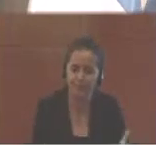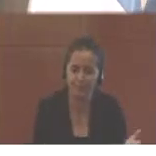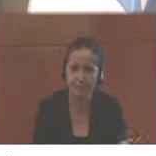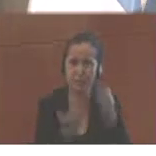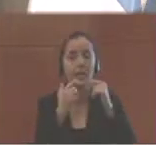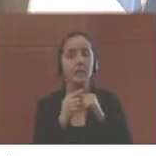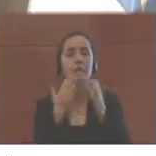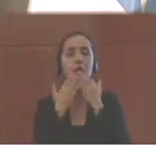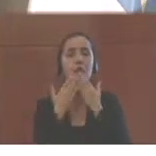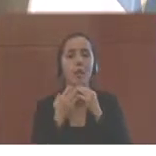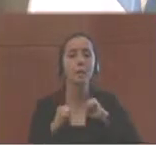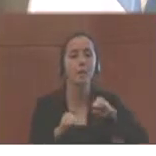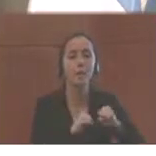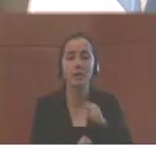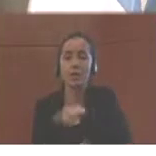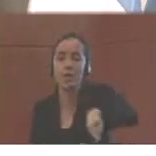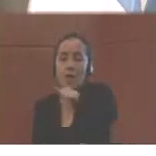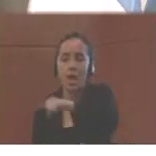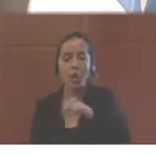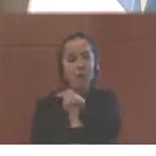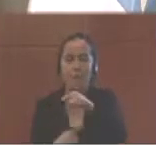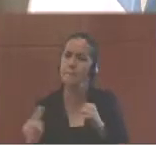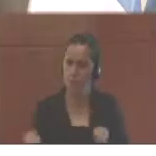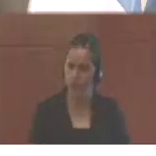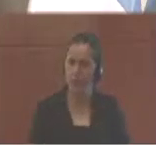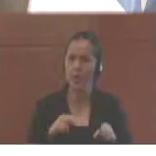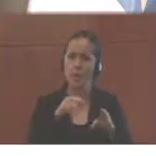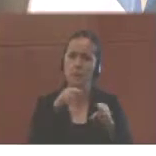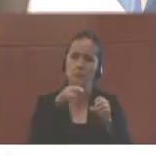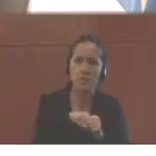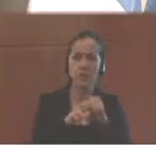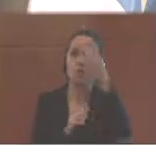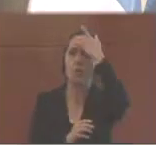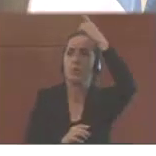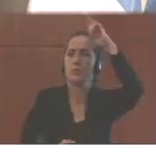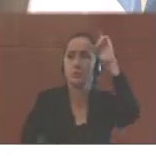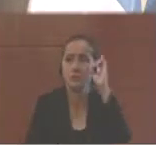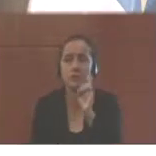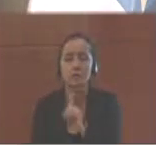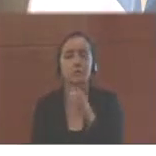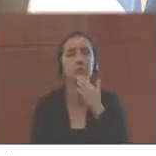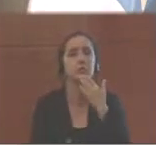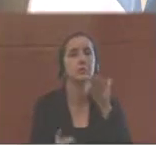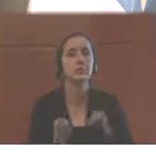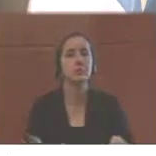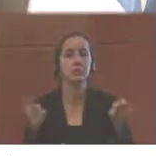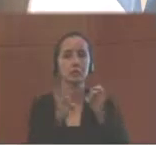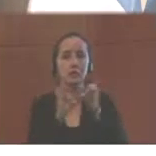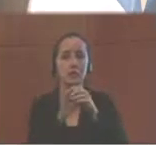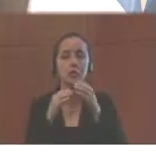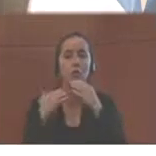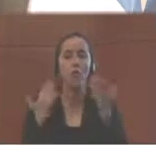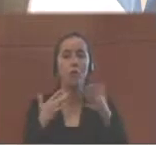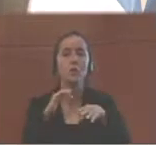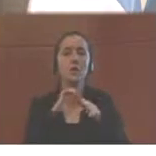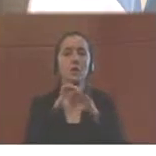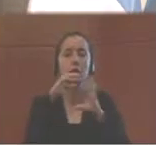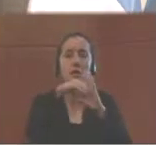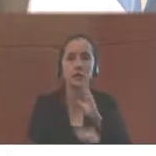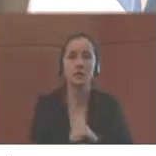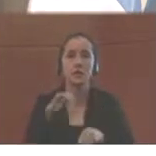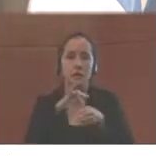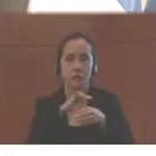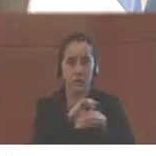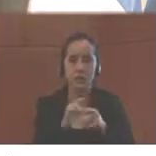promote strengthening of active participation areas and spaces in decision-making processes for